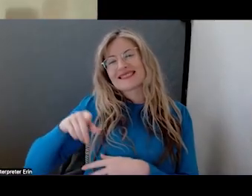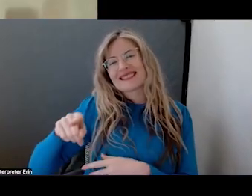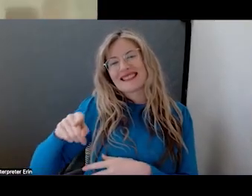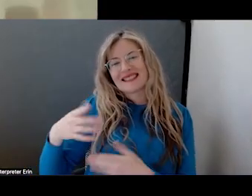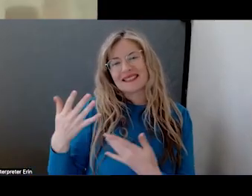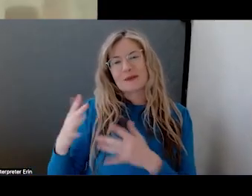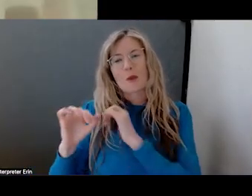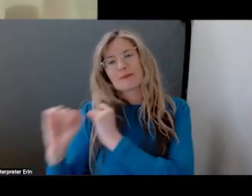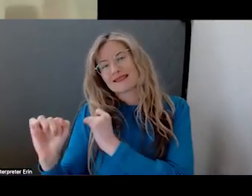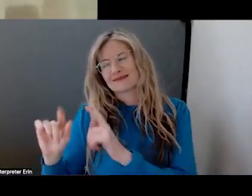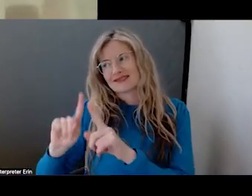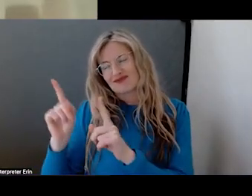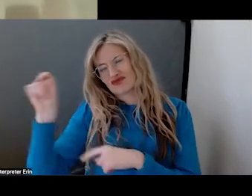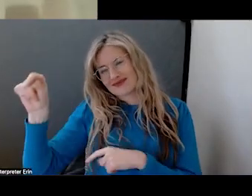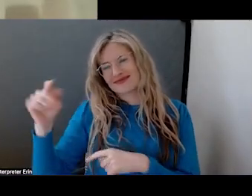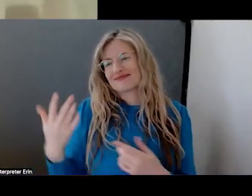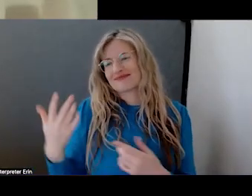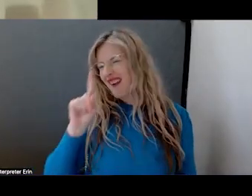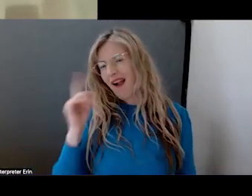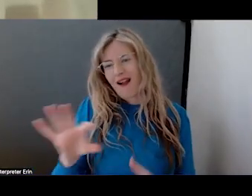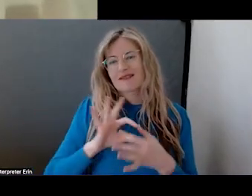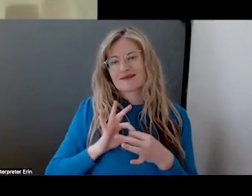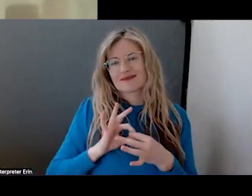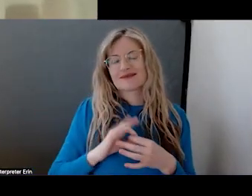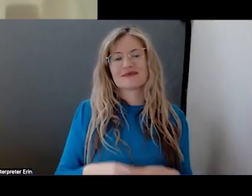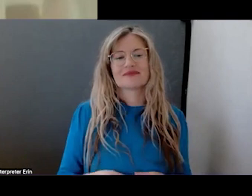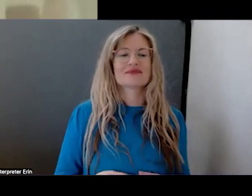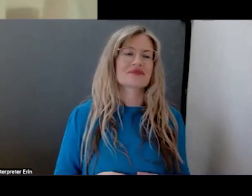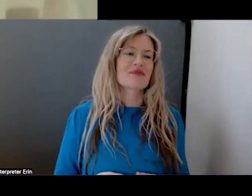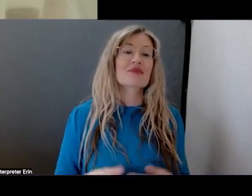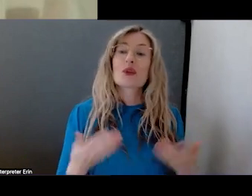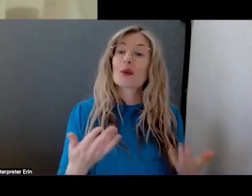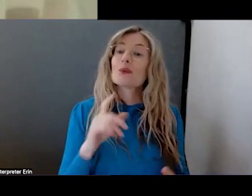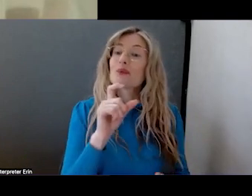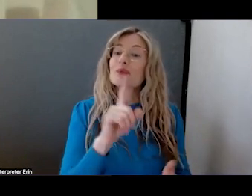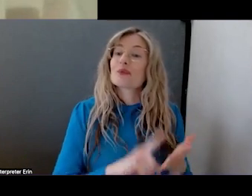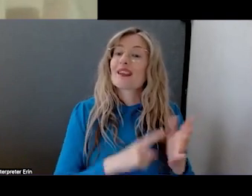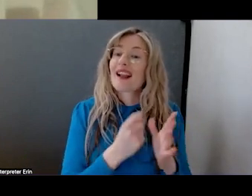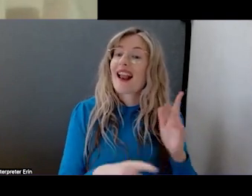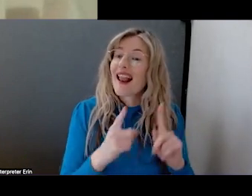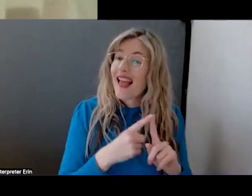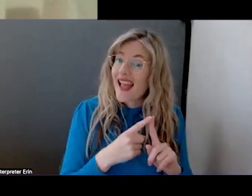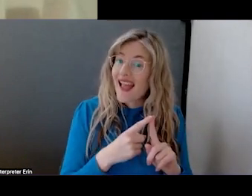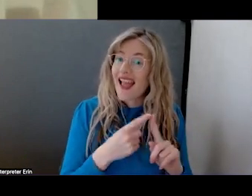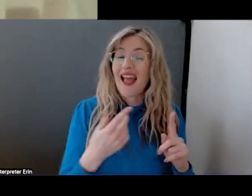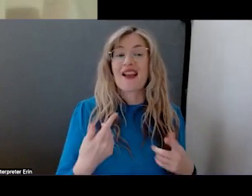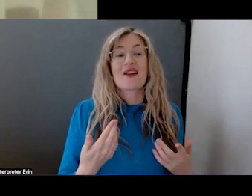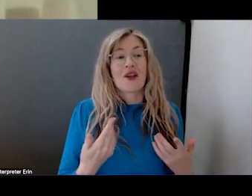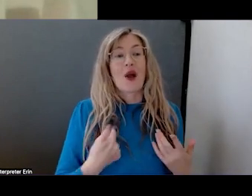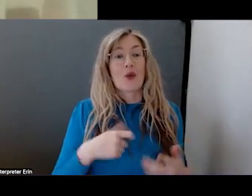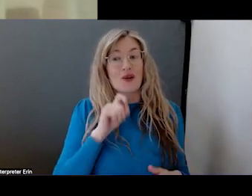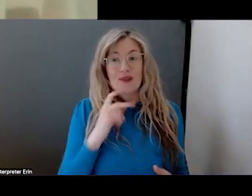she could not join us. So Claire, let's grasp this opportunity to say hi to Silvia